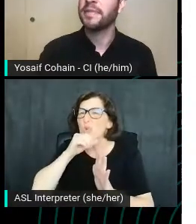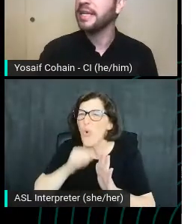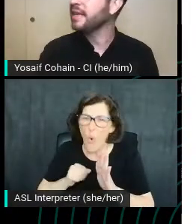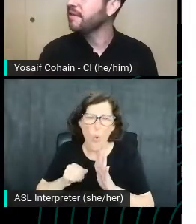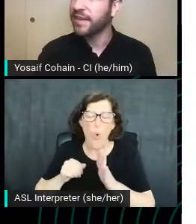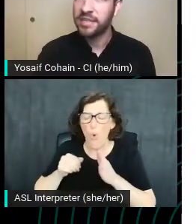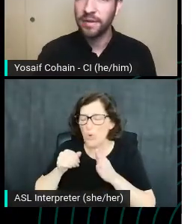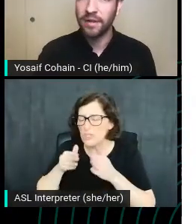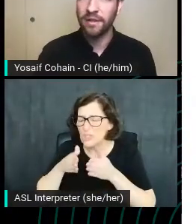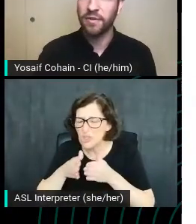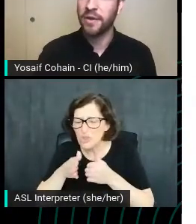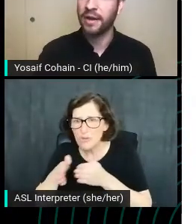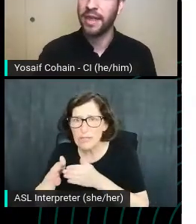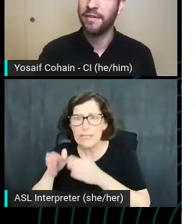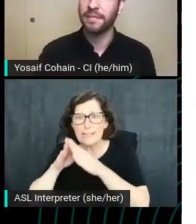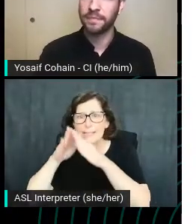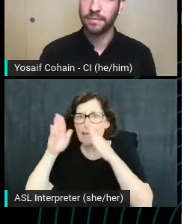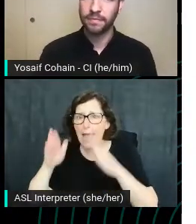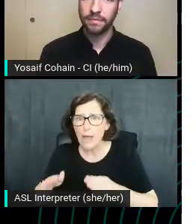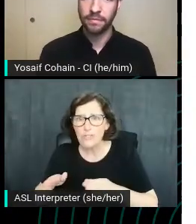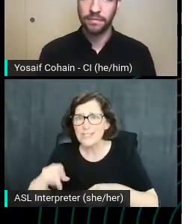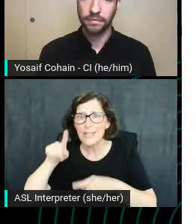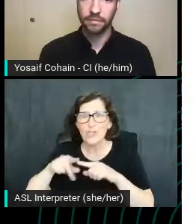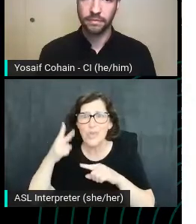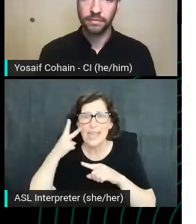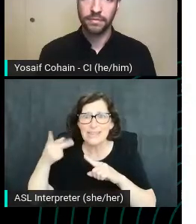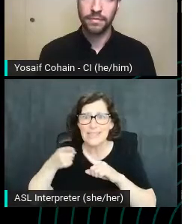are completely invisible from ground level.